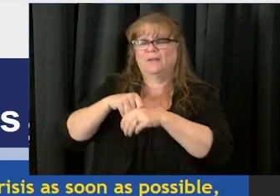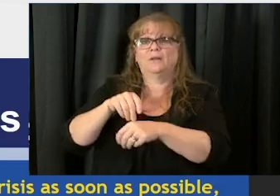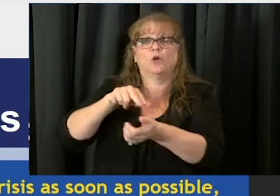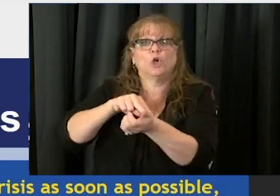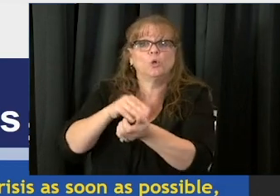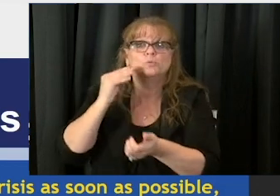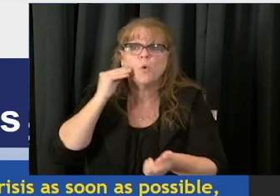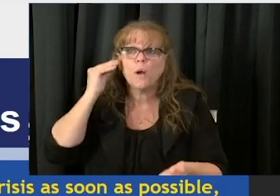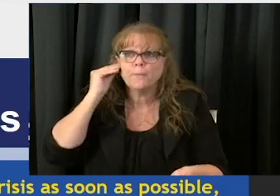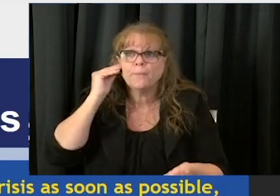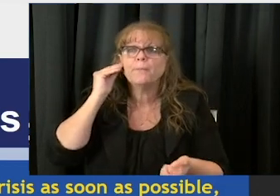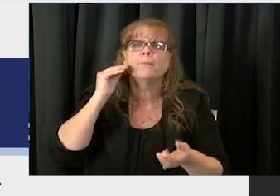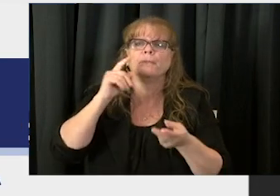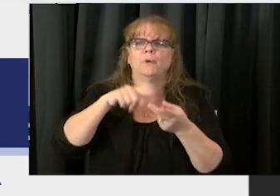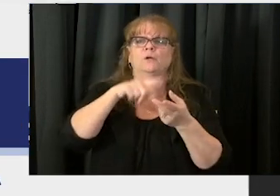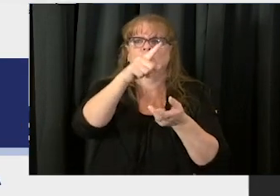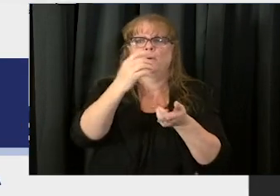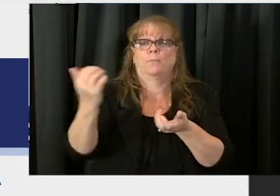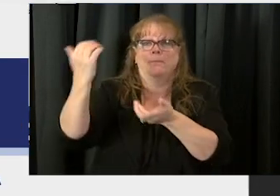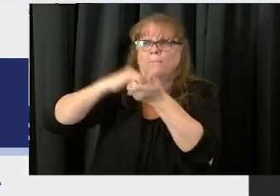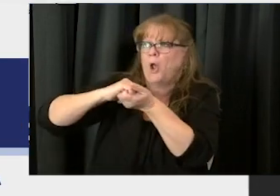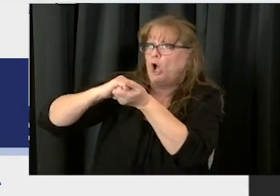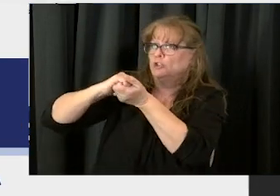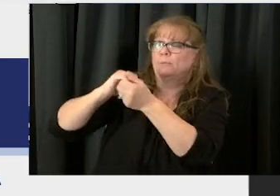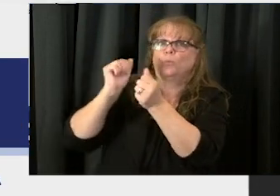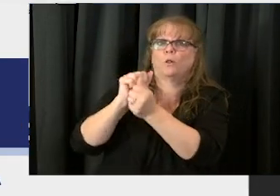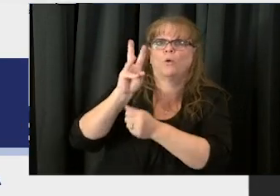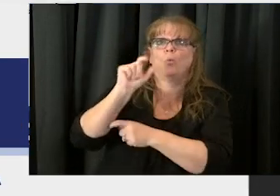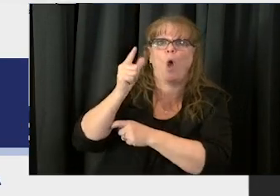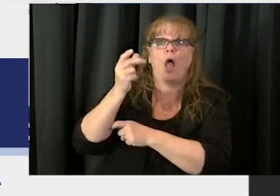So the next slide shows the phased timeline.